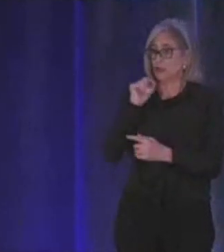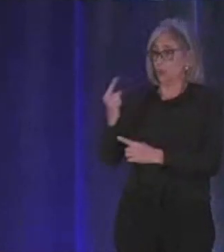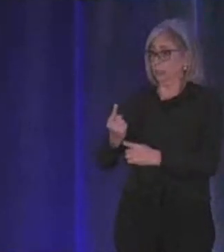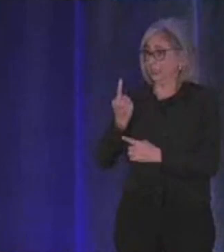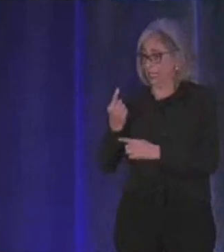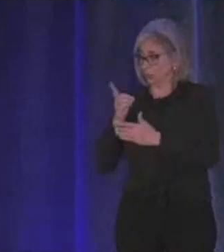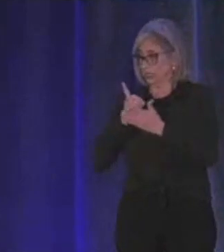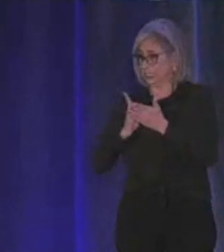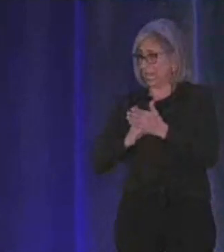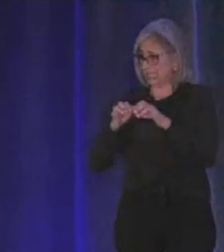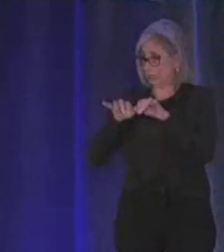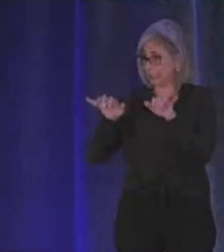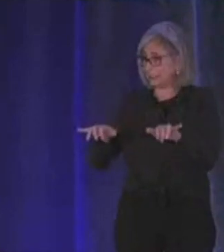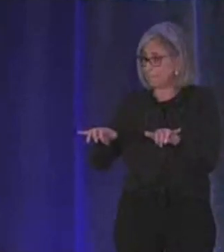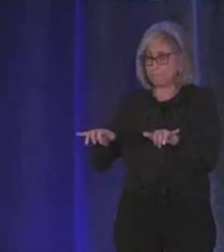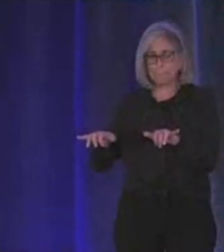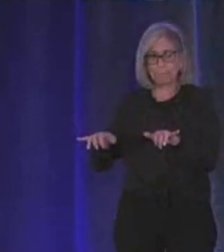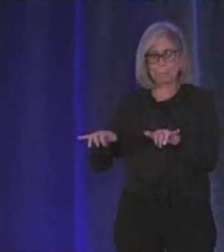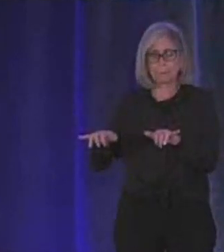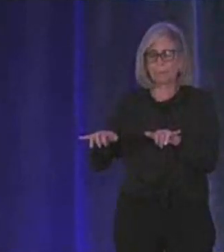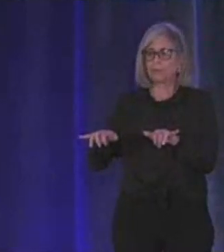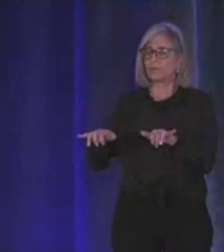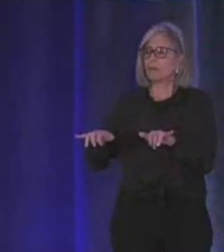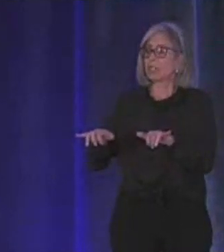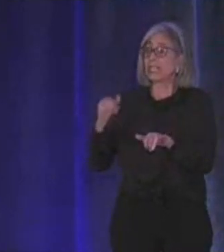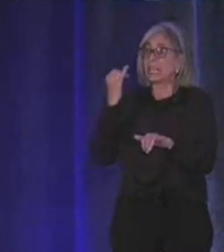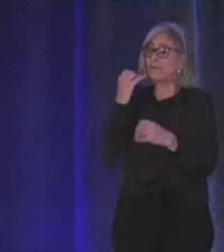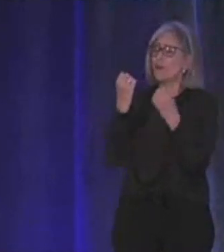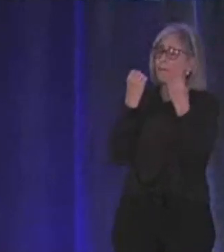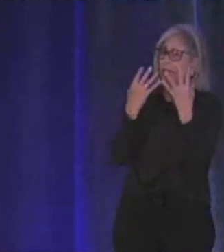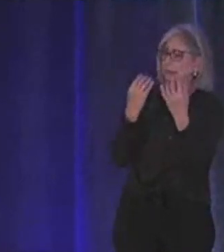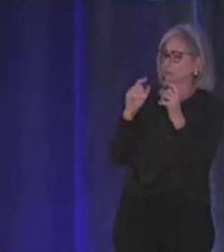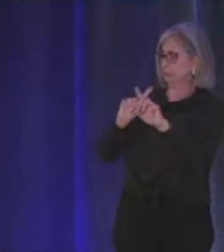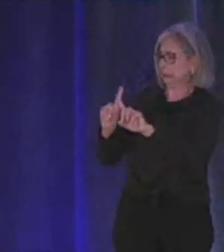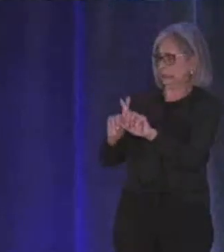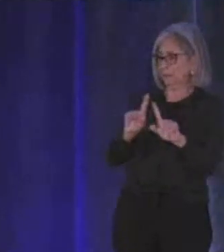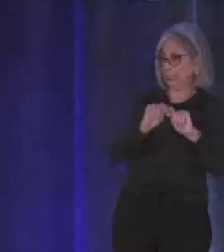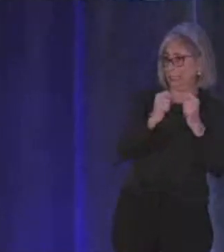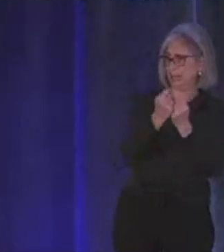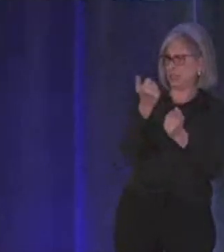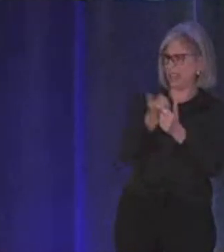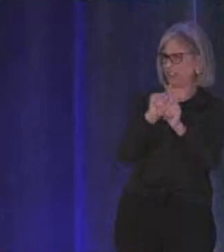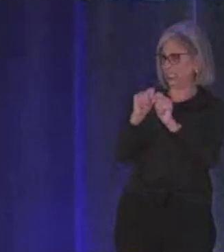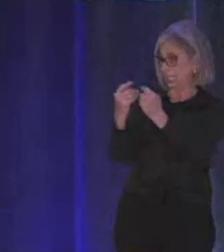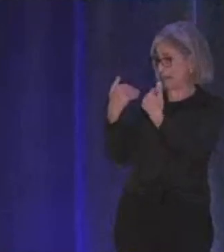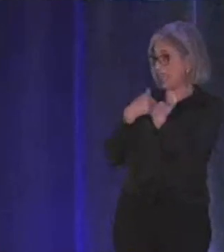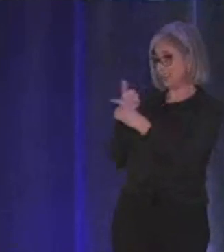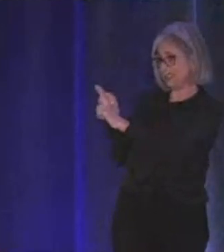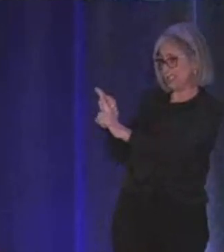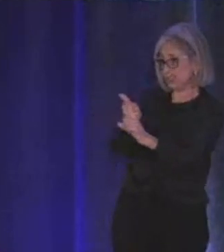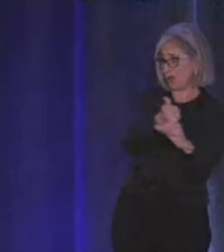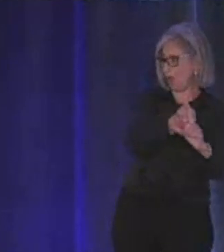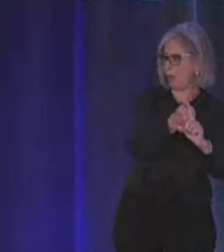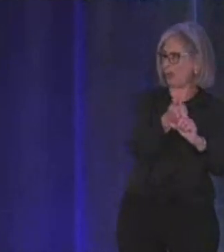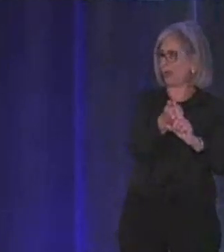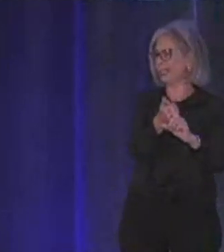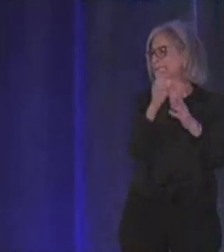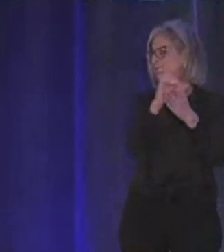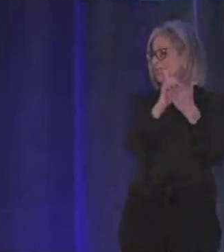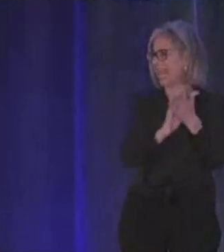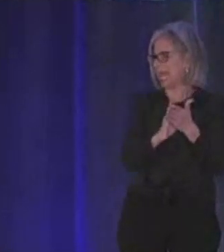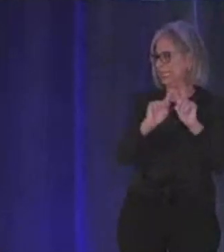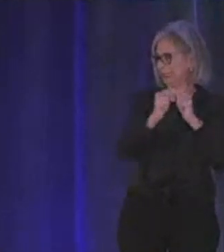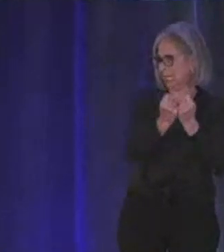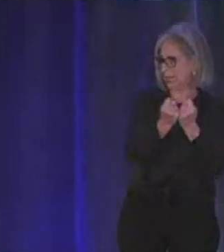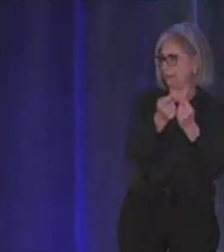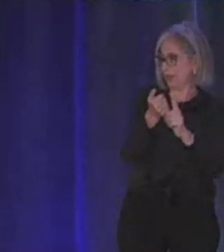system. So if you have multiple teams and each team has its own like design team, and then